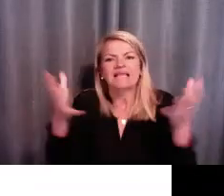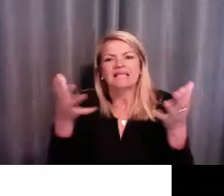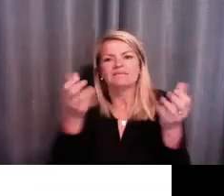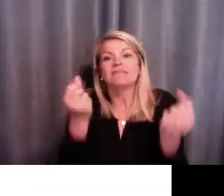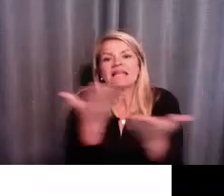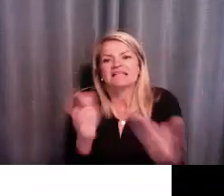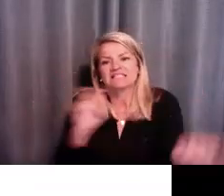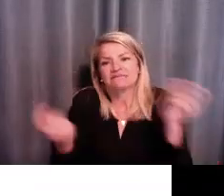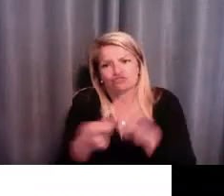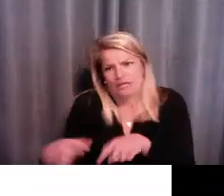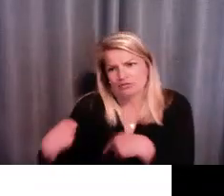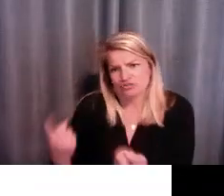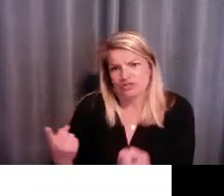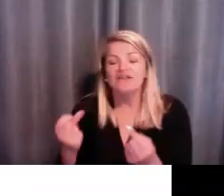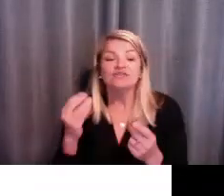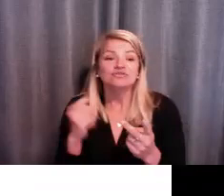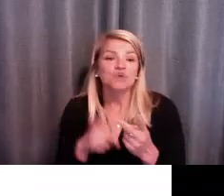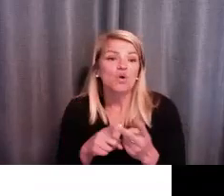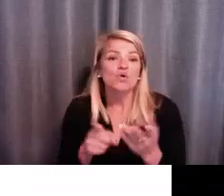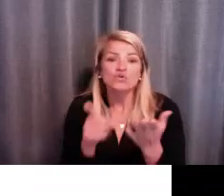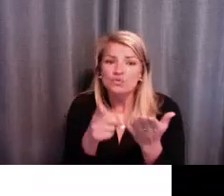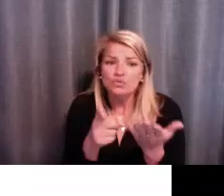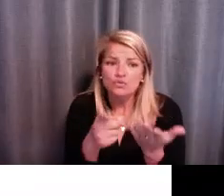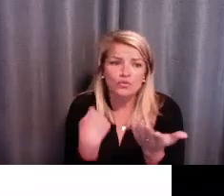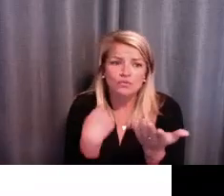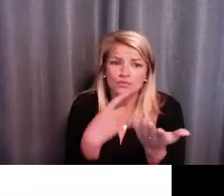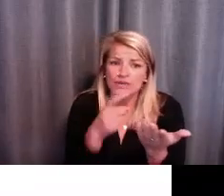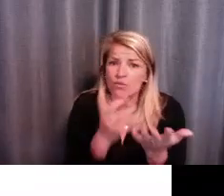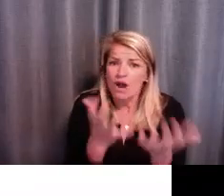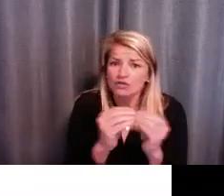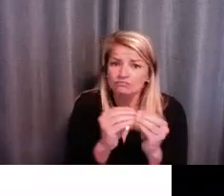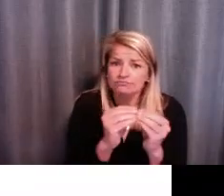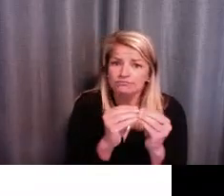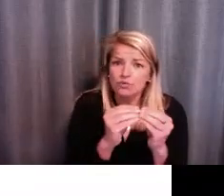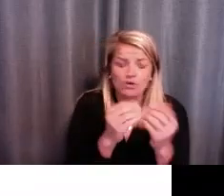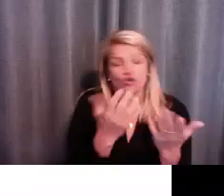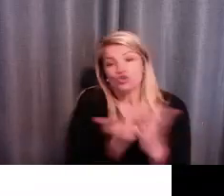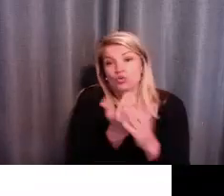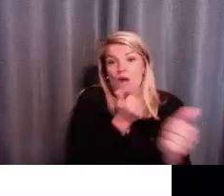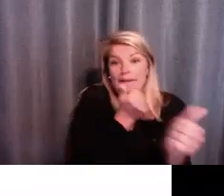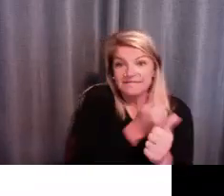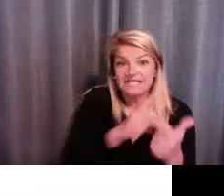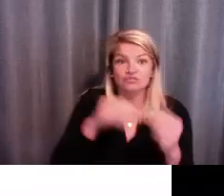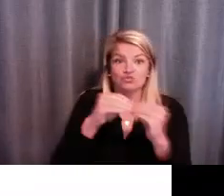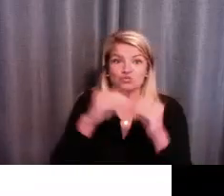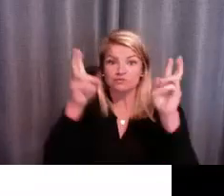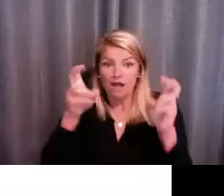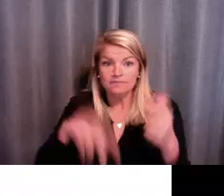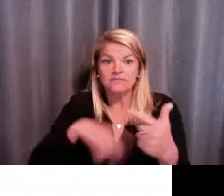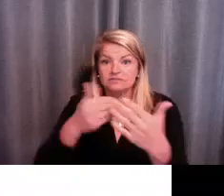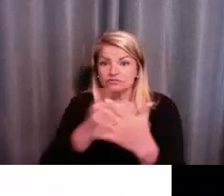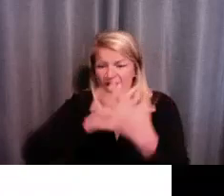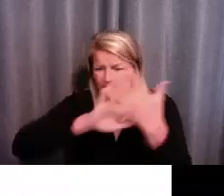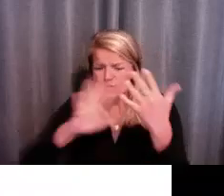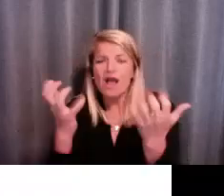have the new updates and the new coming events, the new topics, the new ways for education